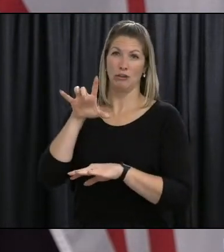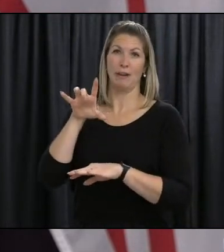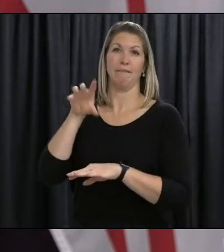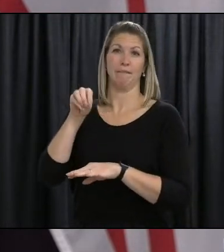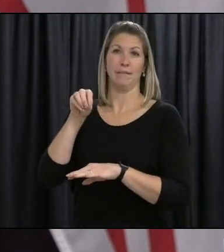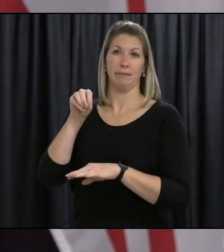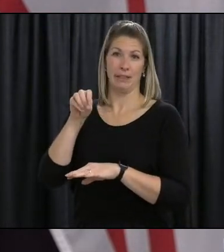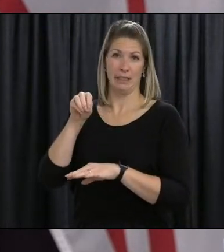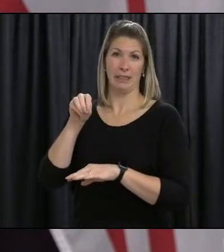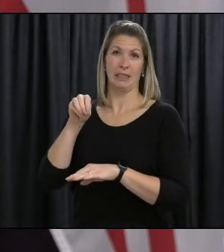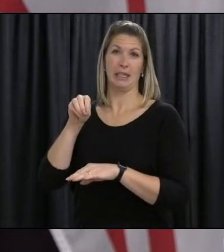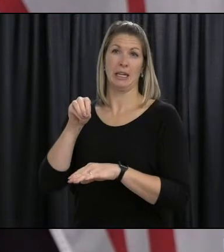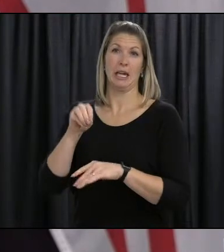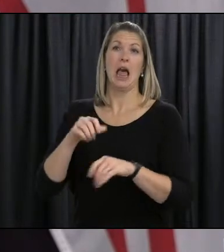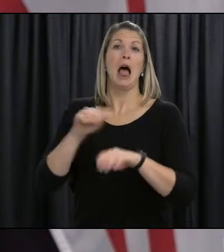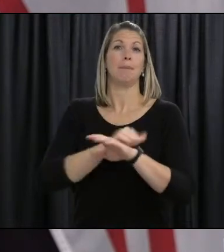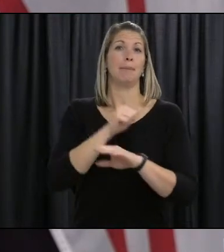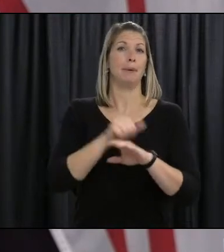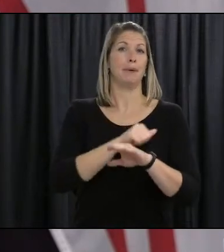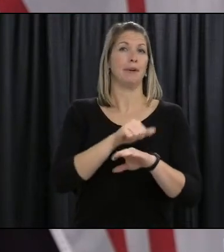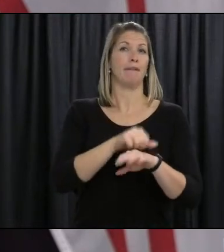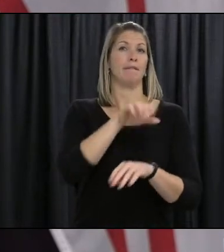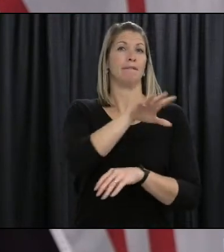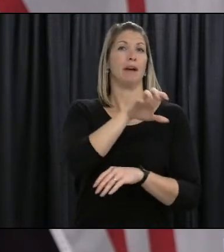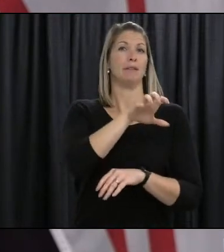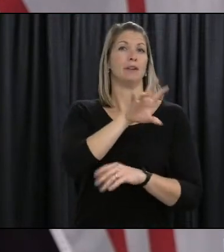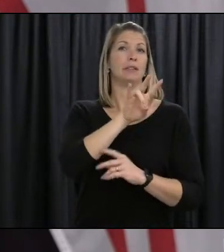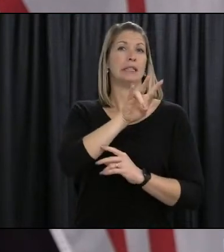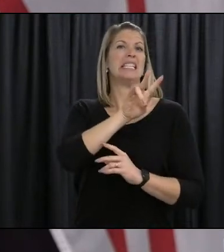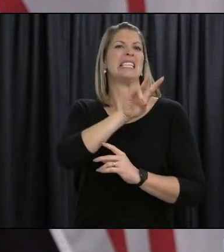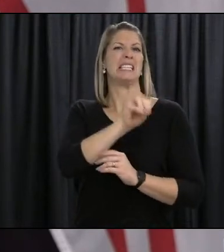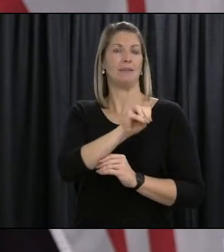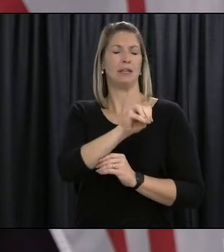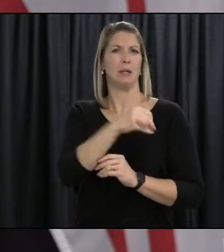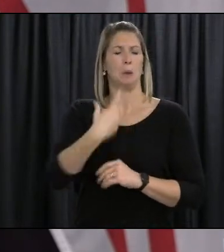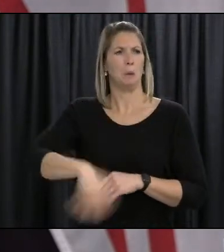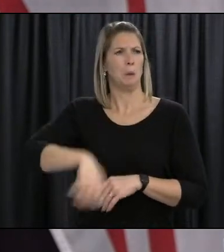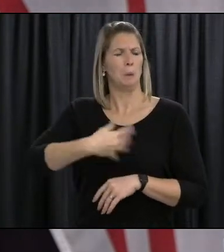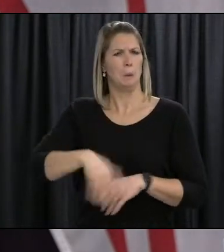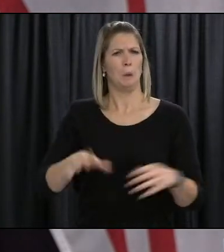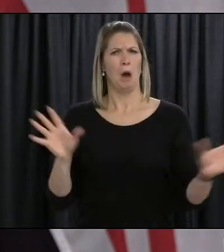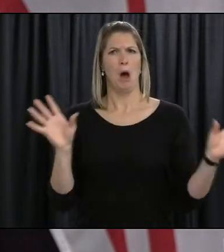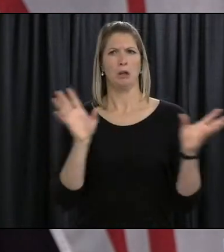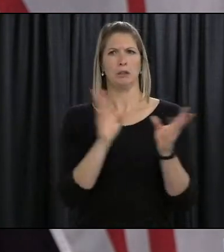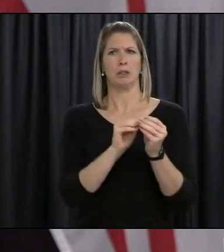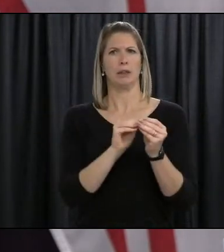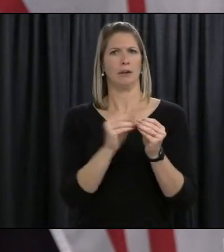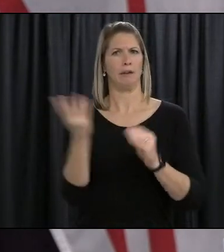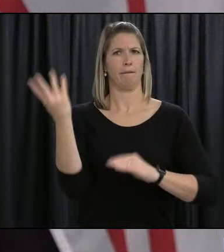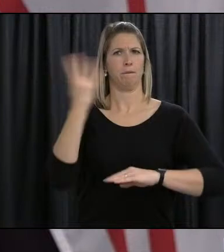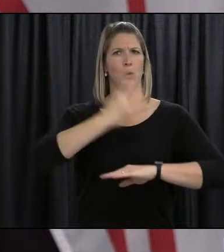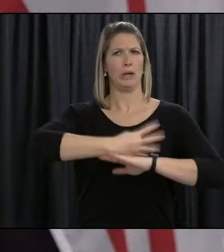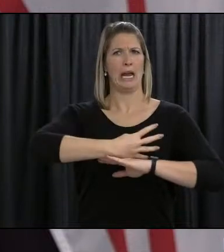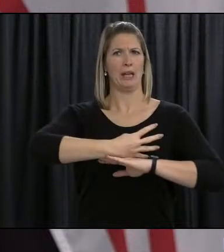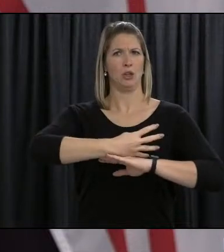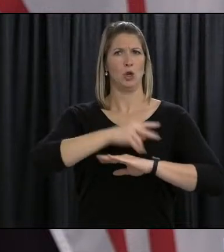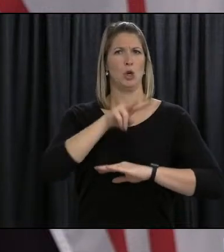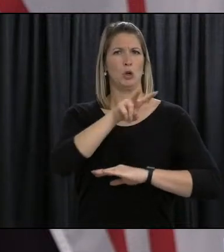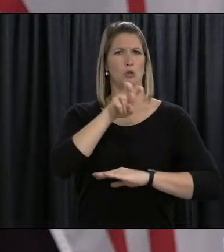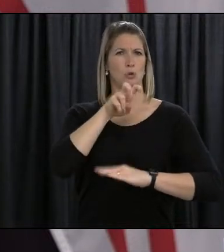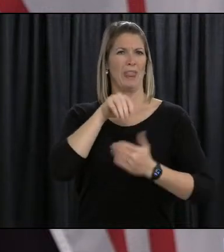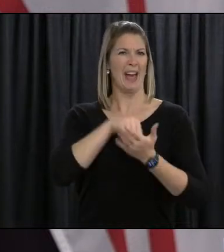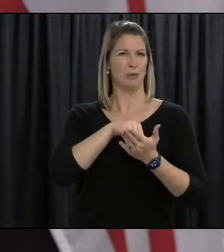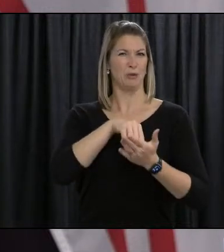570, but a 4-day total of well in excess of 2,200. These are worrying and